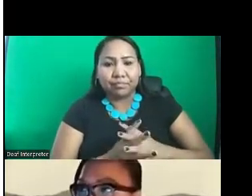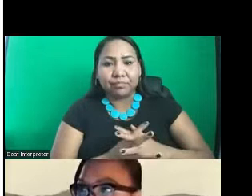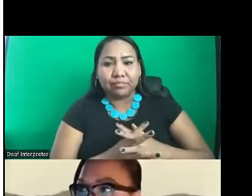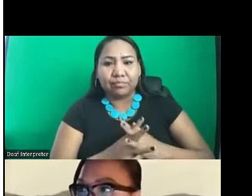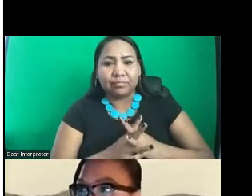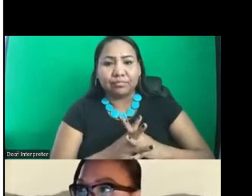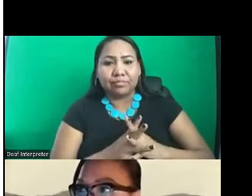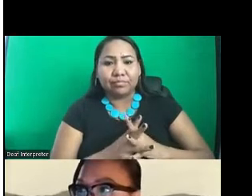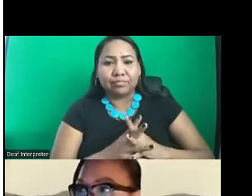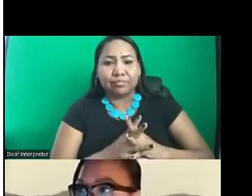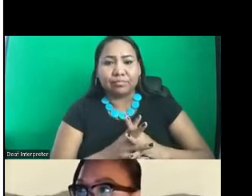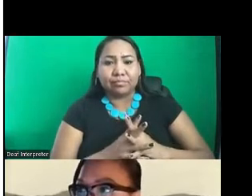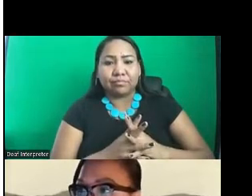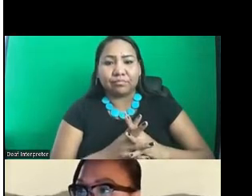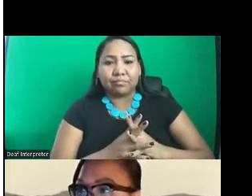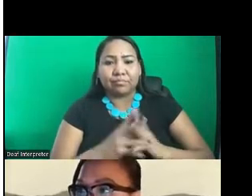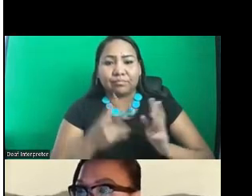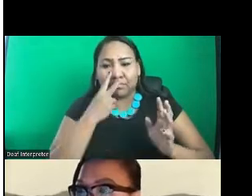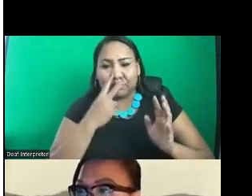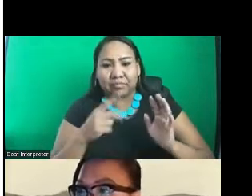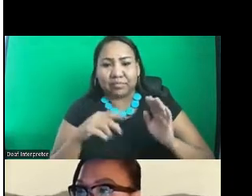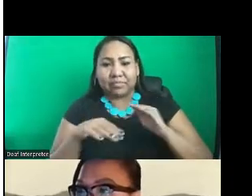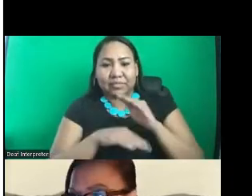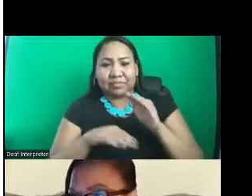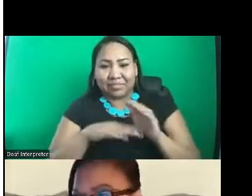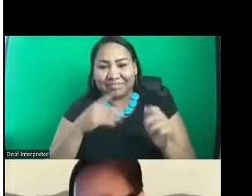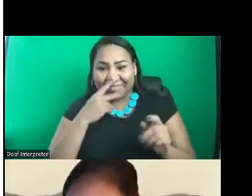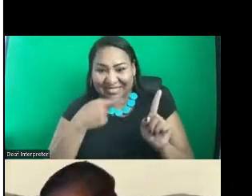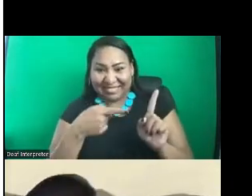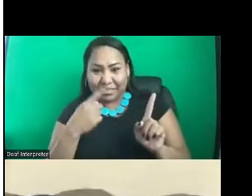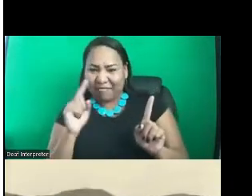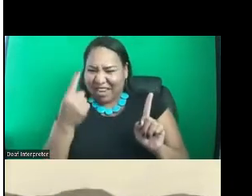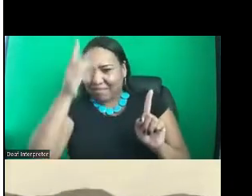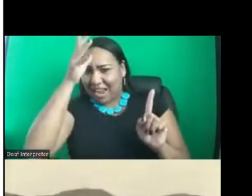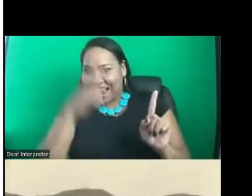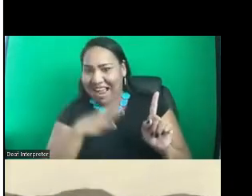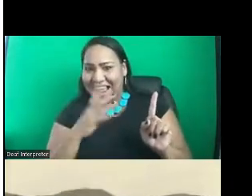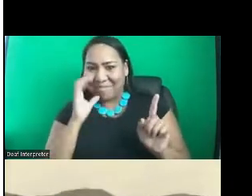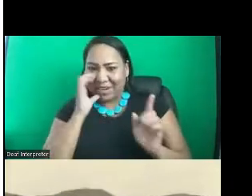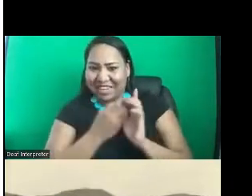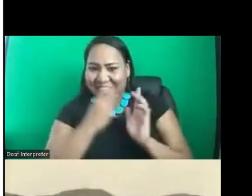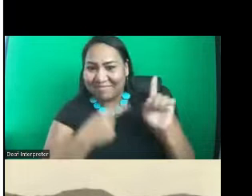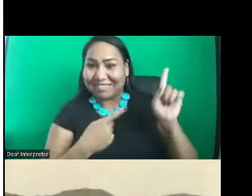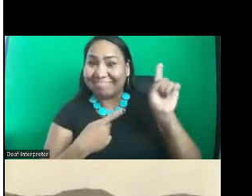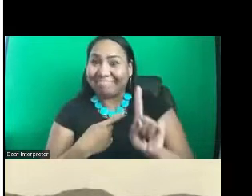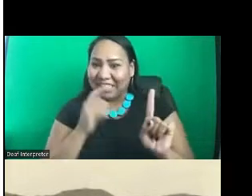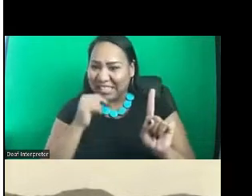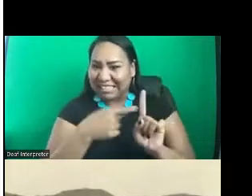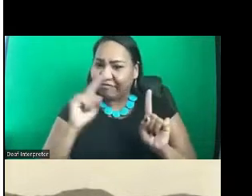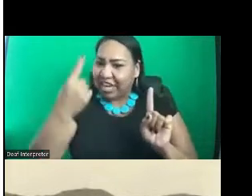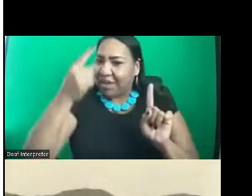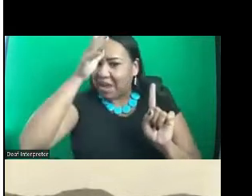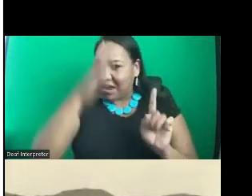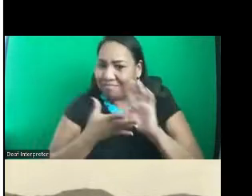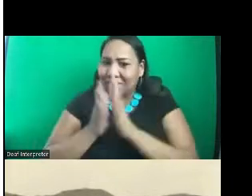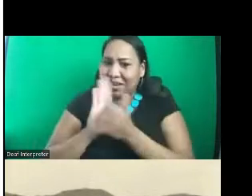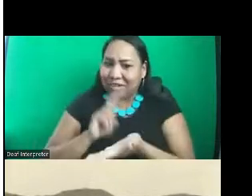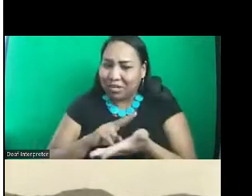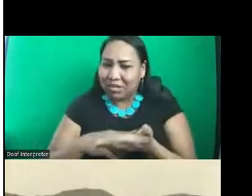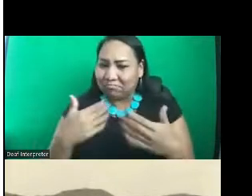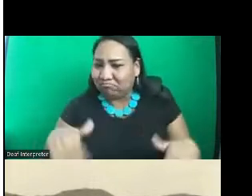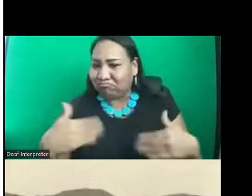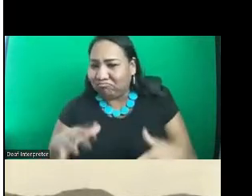first male graduate in our program, and he will be graduating this semester.